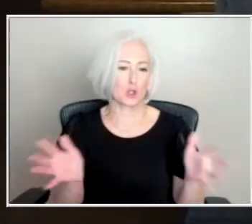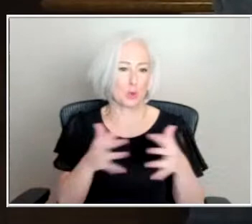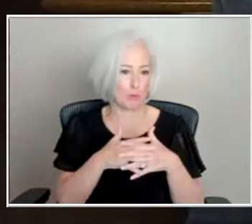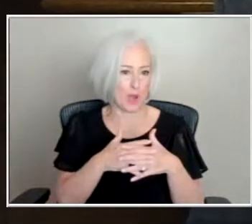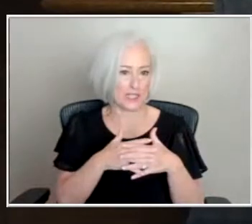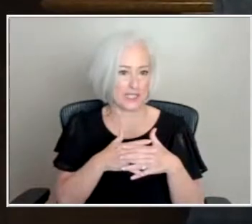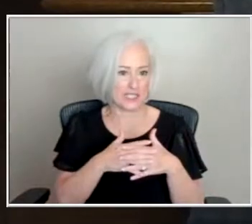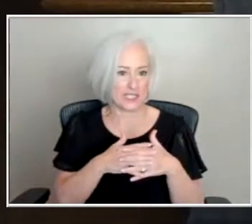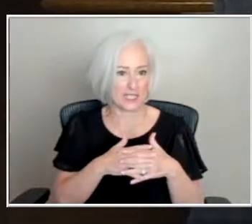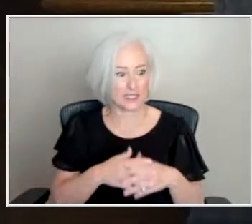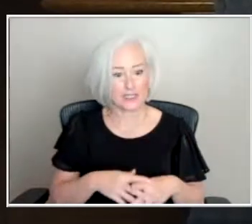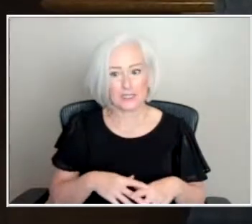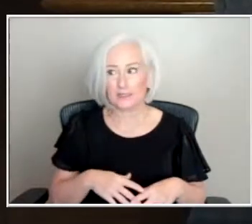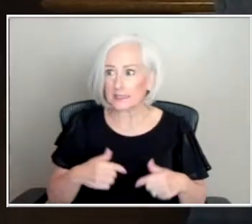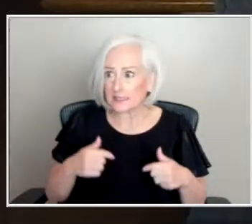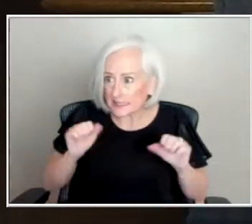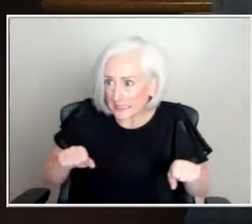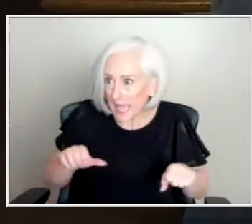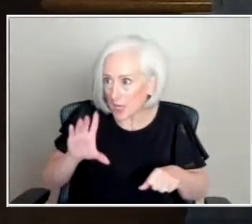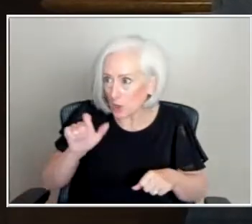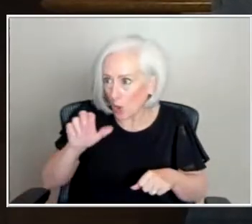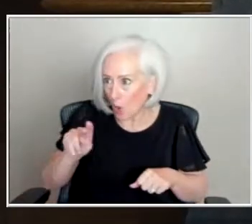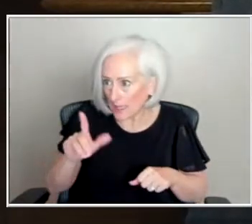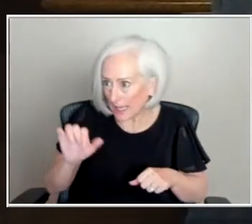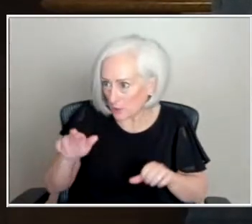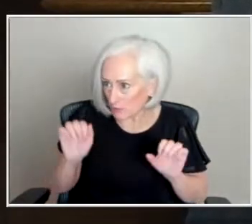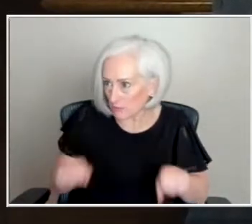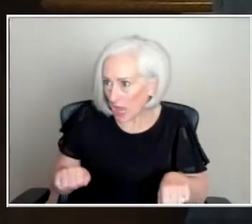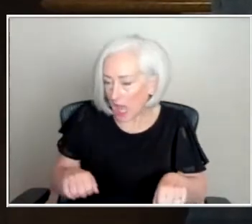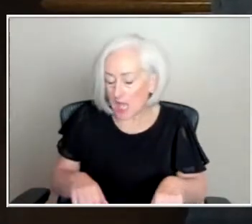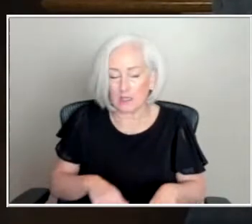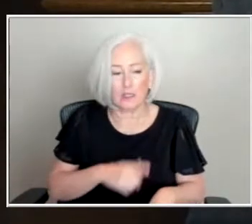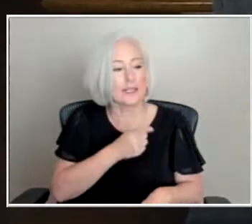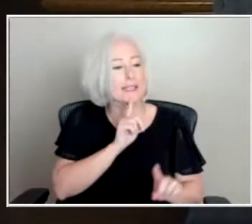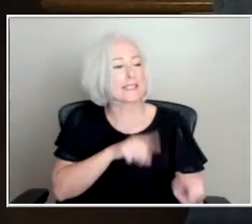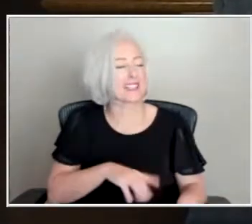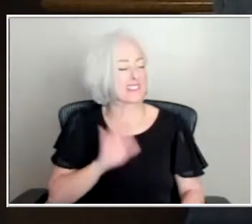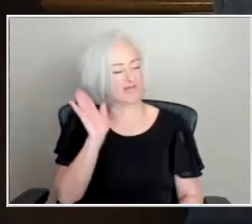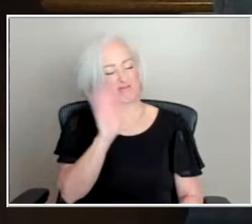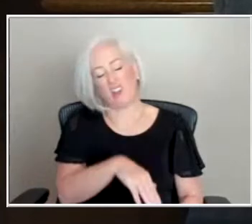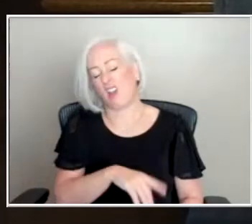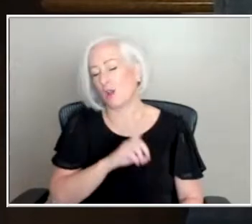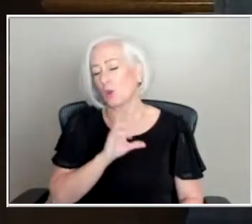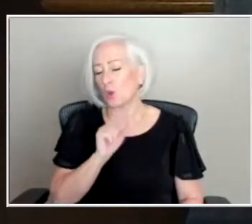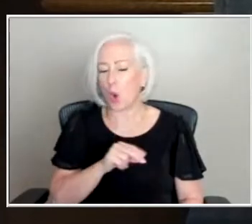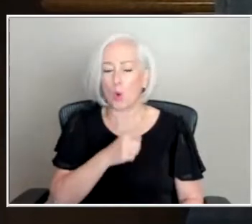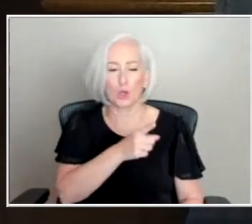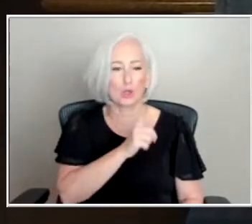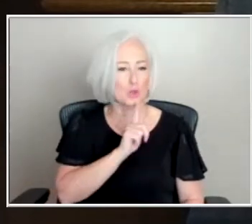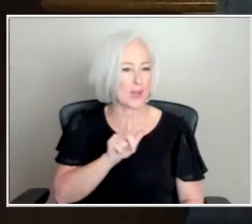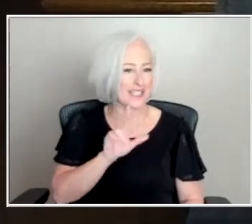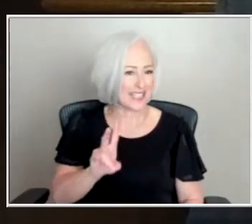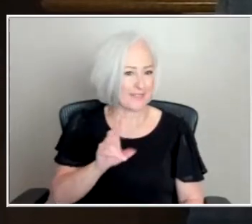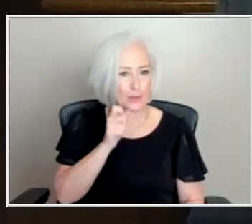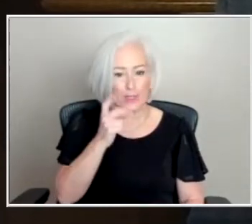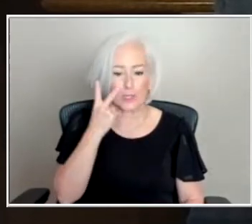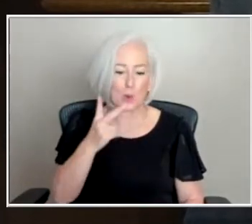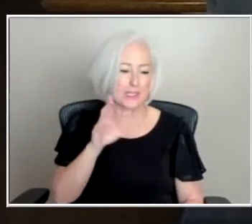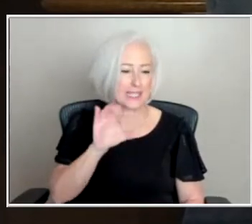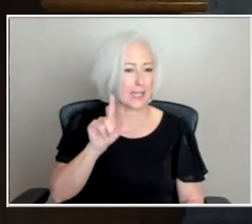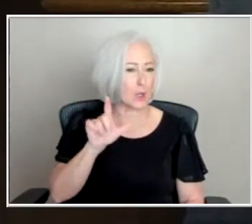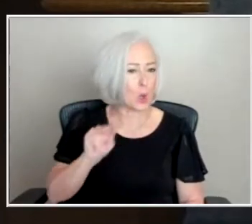asked, could this be colon cancer? And the answer was, no, you're 27. We don't see colon cancer in